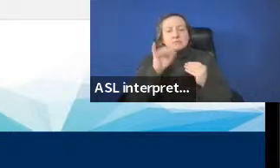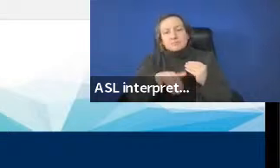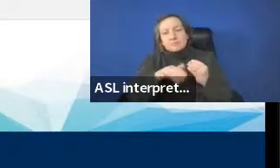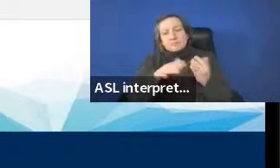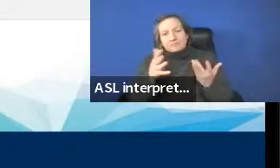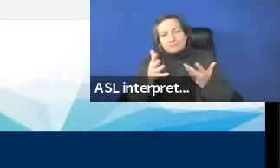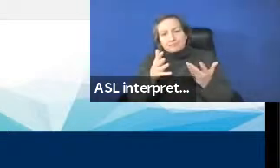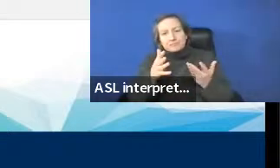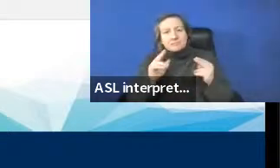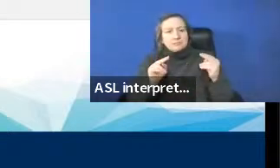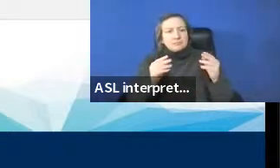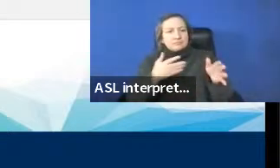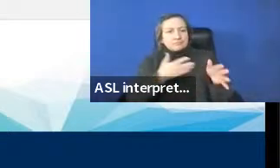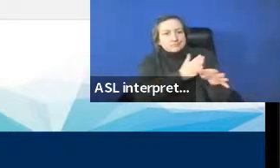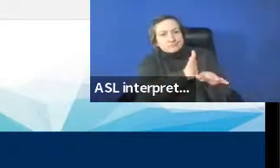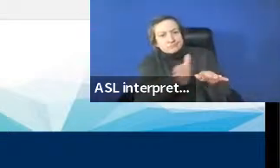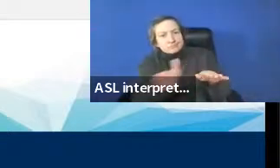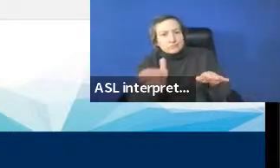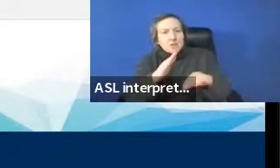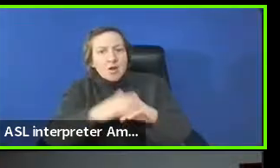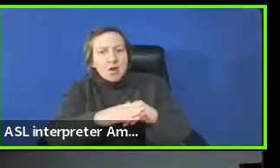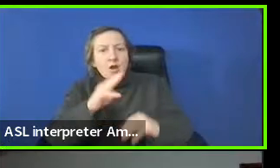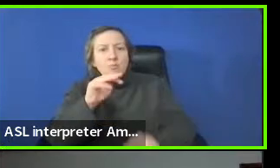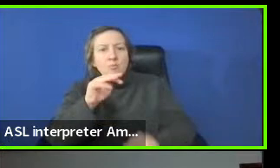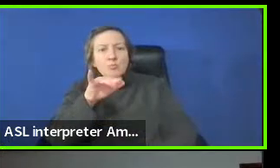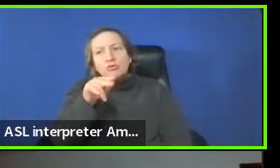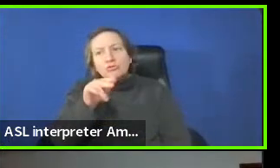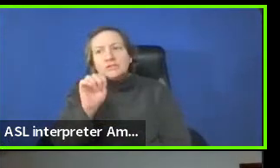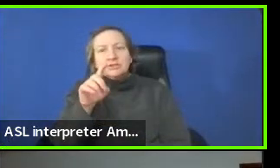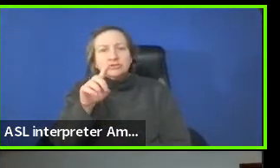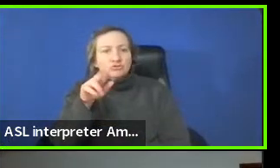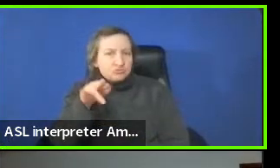is going to be on Marine Drive.